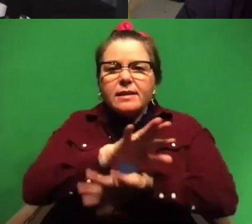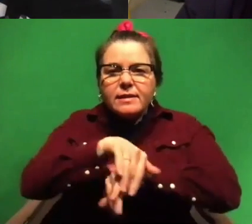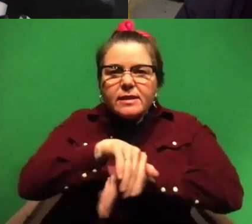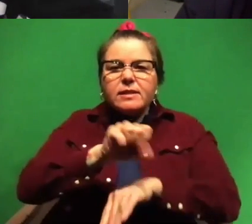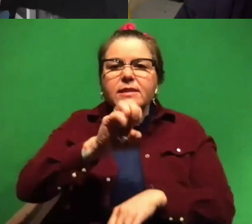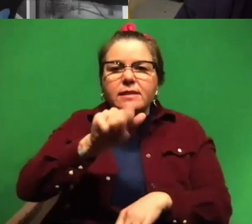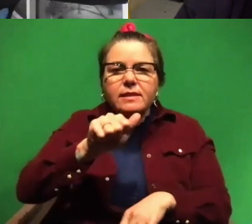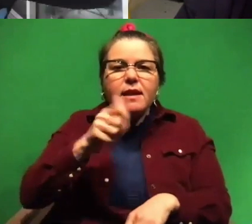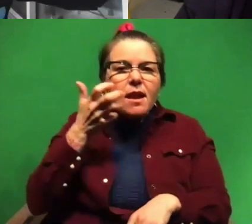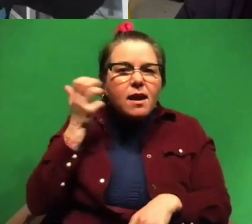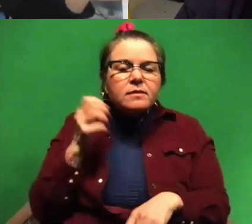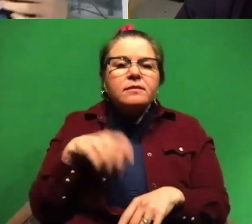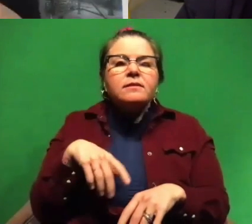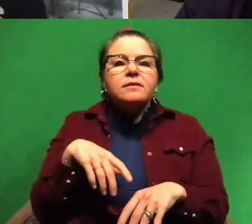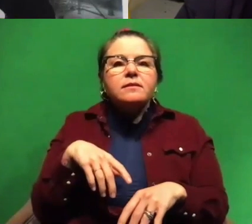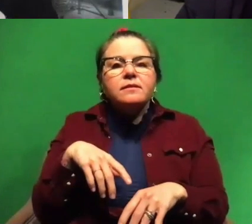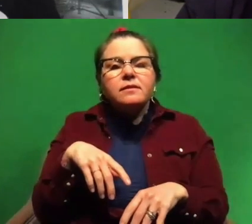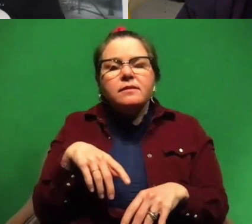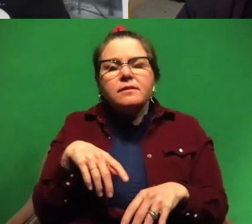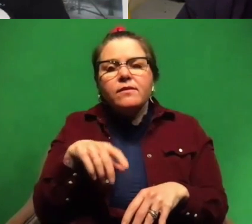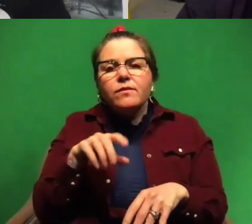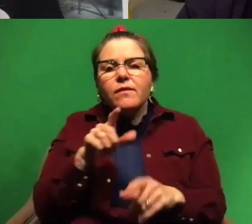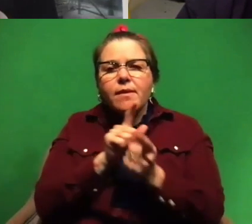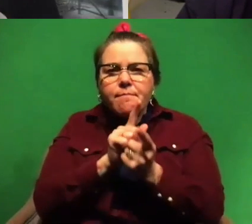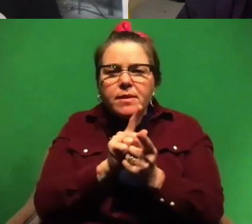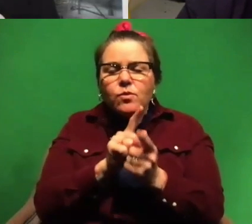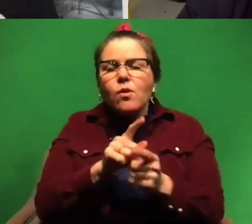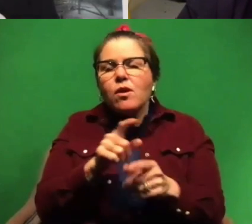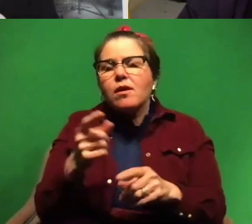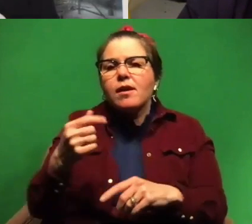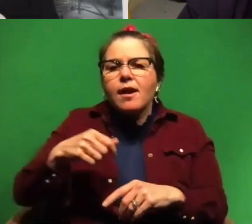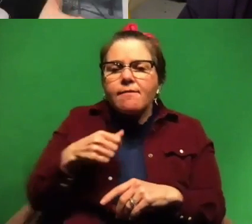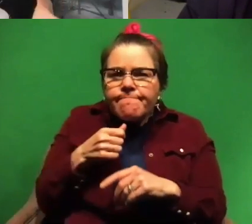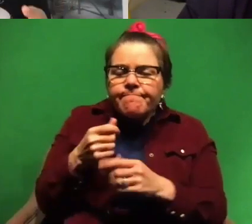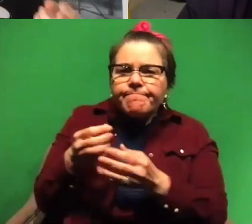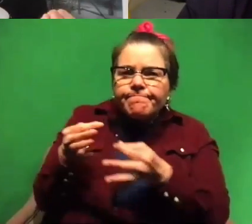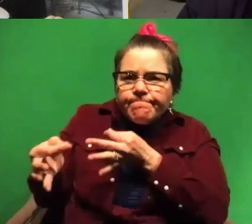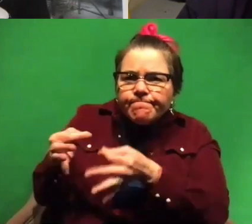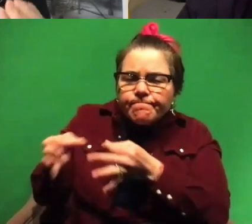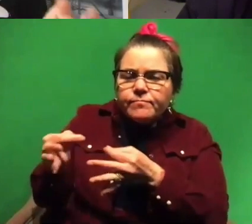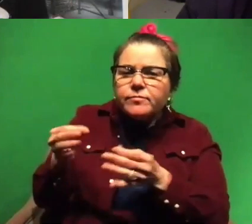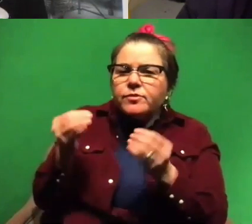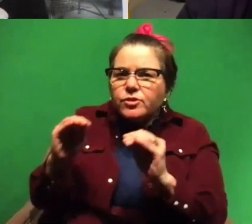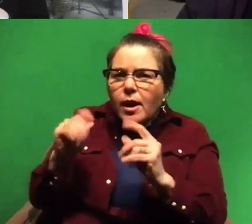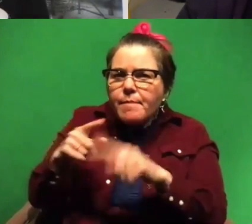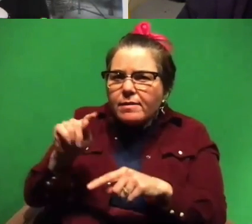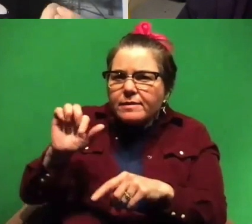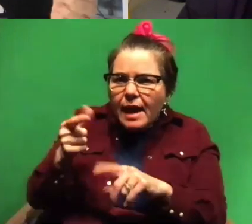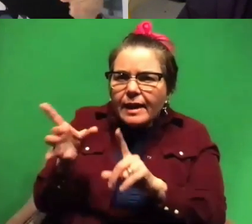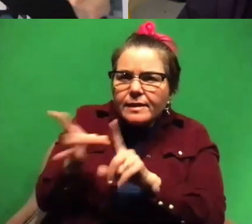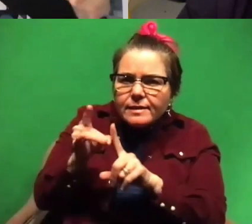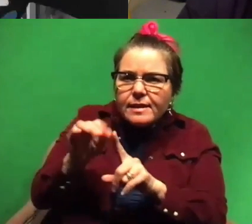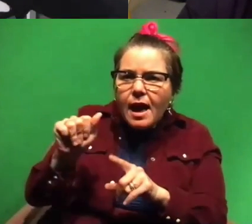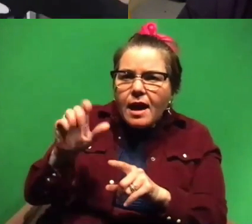lions, and a wonderful mentor took me under her wing and taught me everything about tagging and accelerometer tags